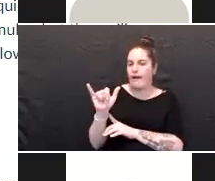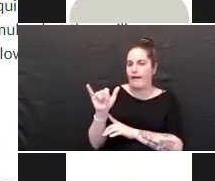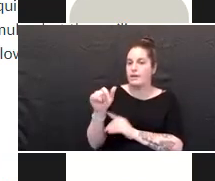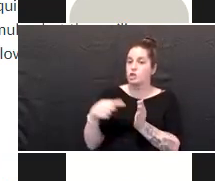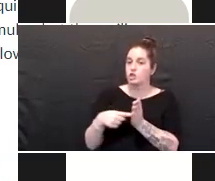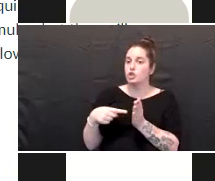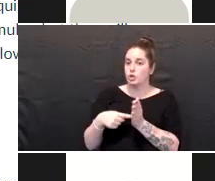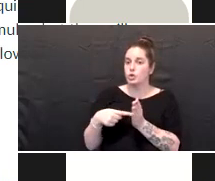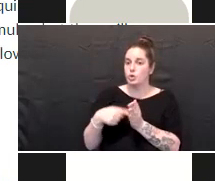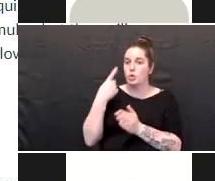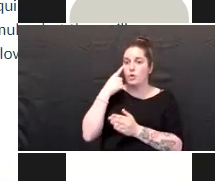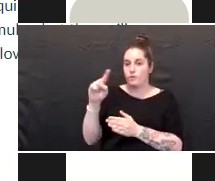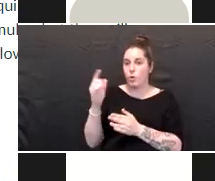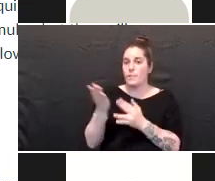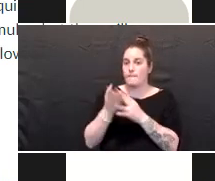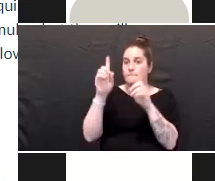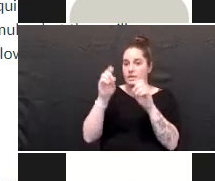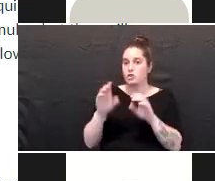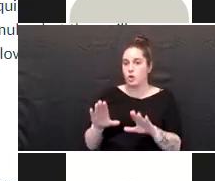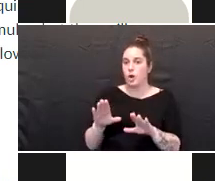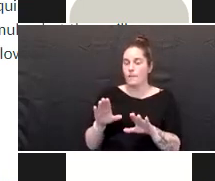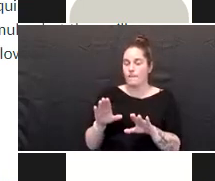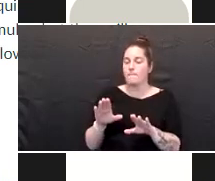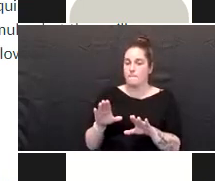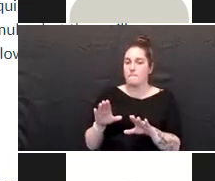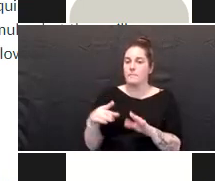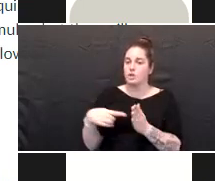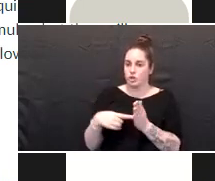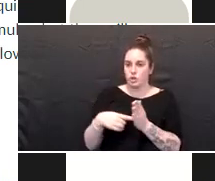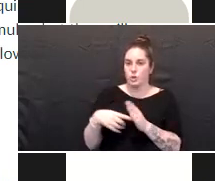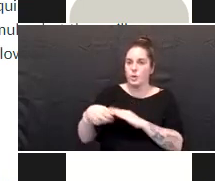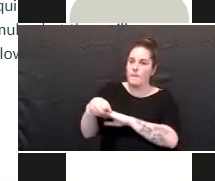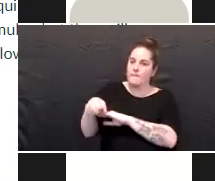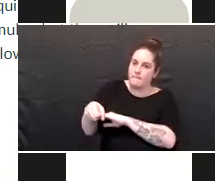deadline for getting the midterm exam completed.